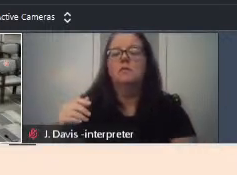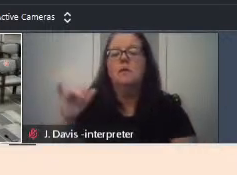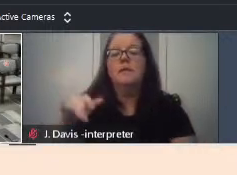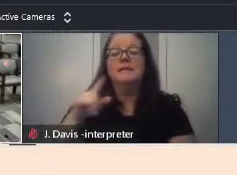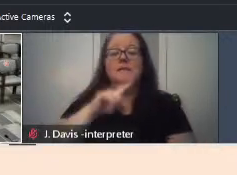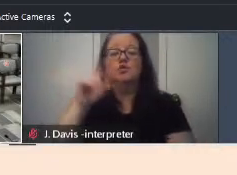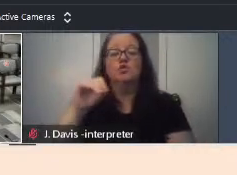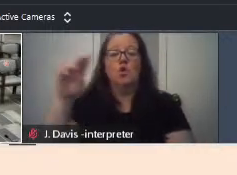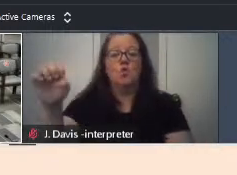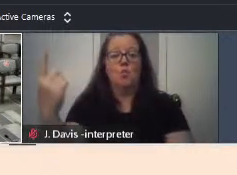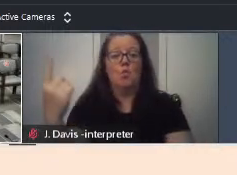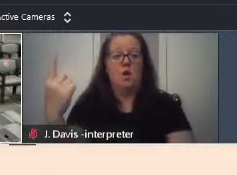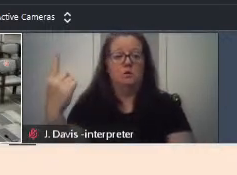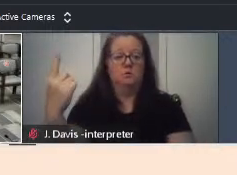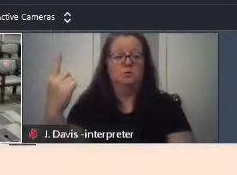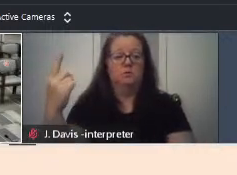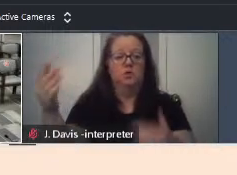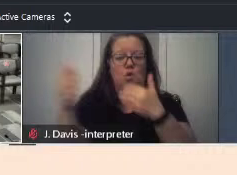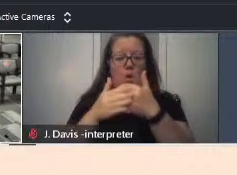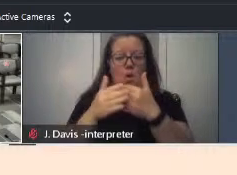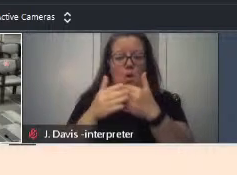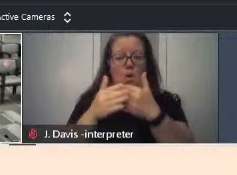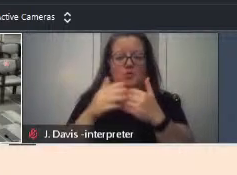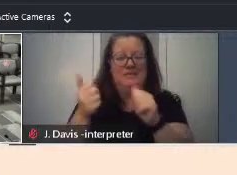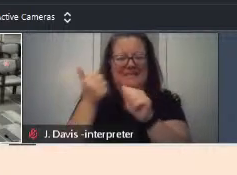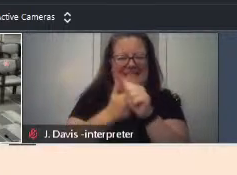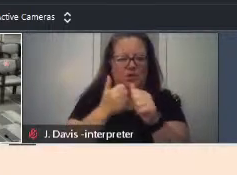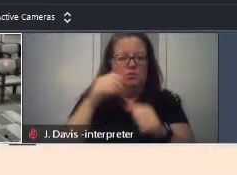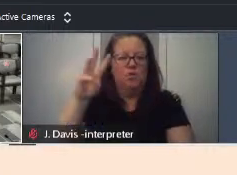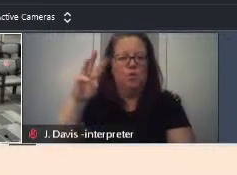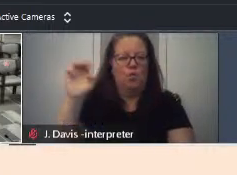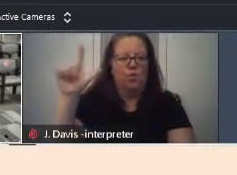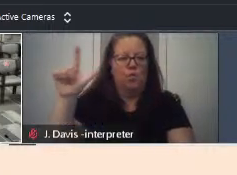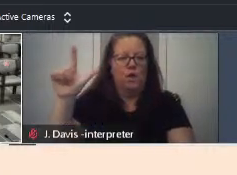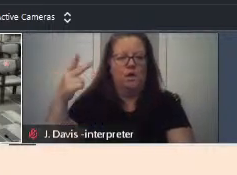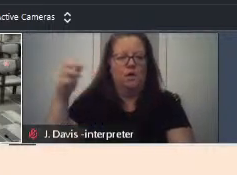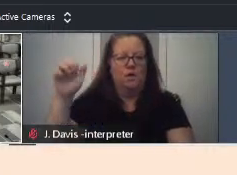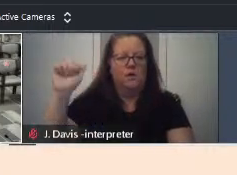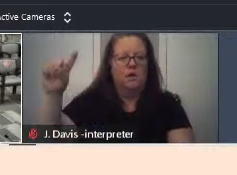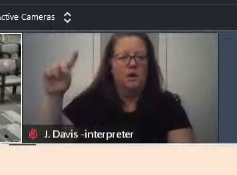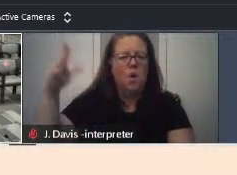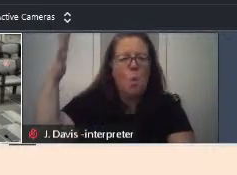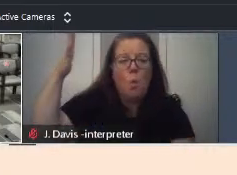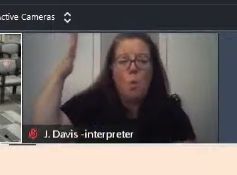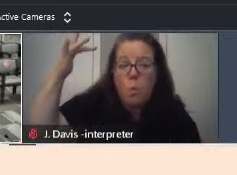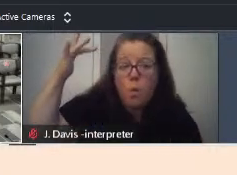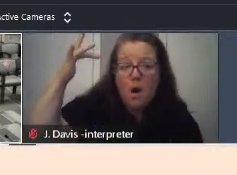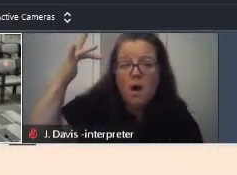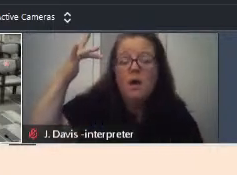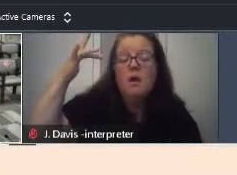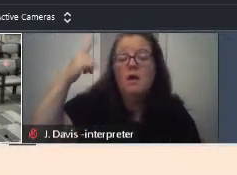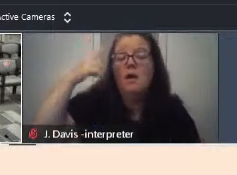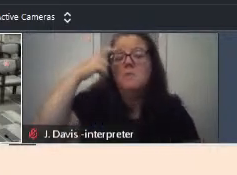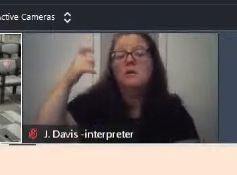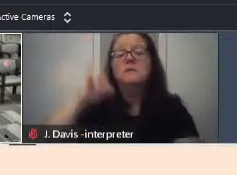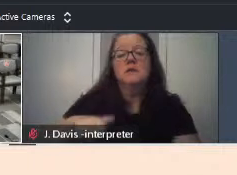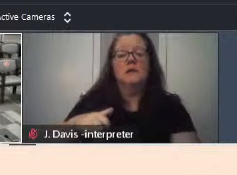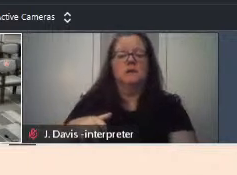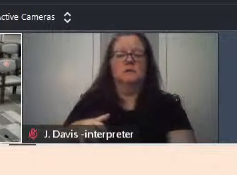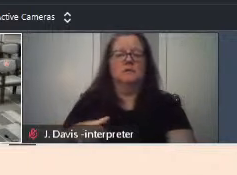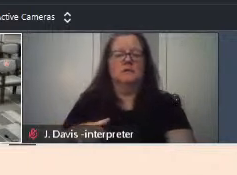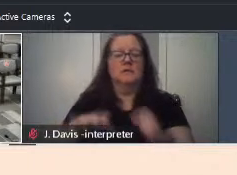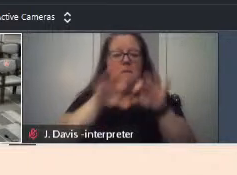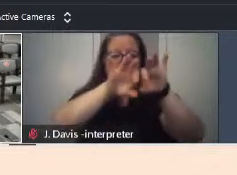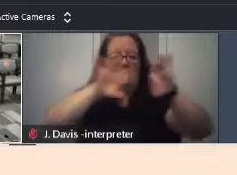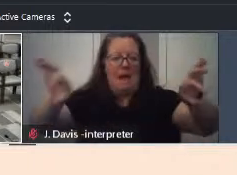1 is the zone that's closest to each one of our wellheads. And the reason for that, the wellhead around it is a pipe that goes